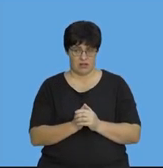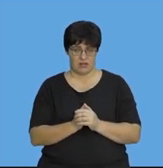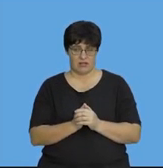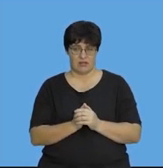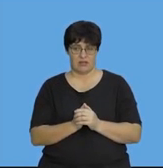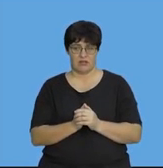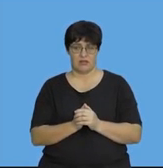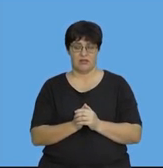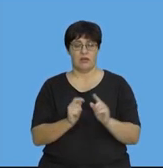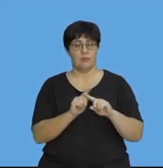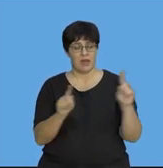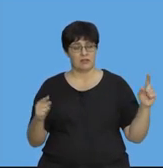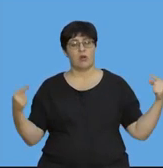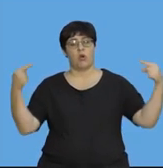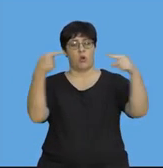but